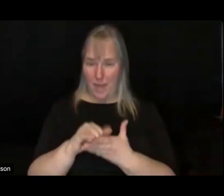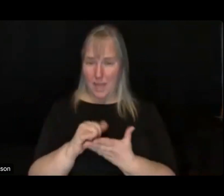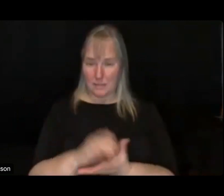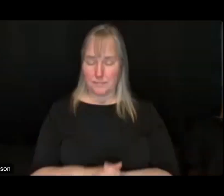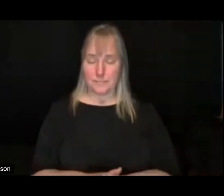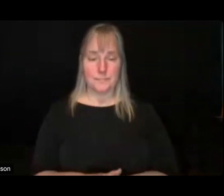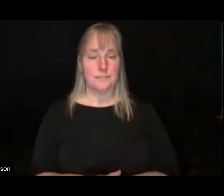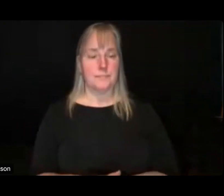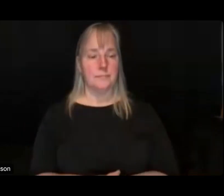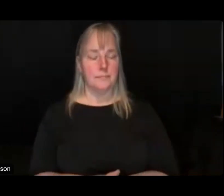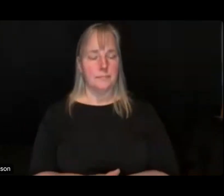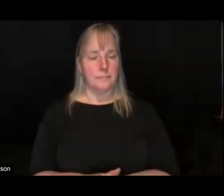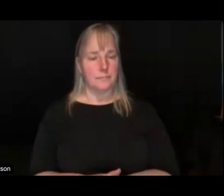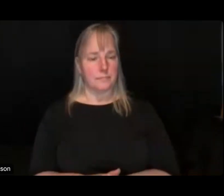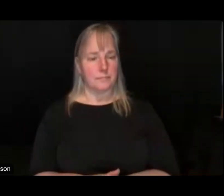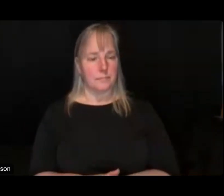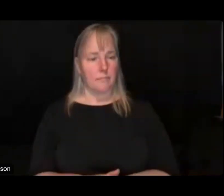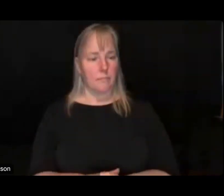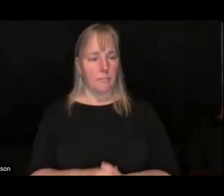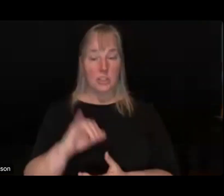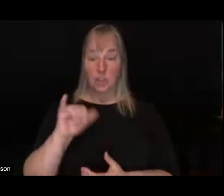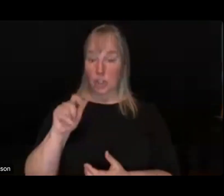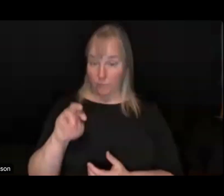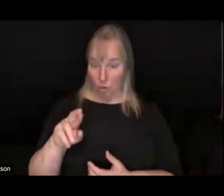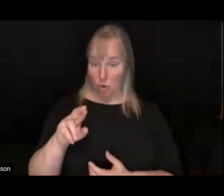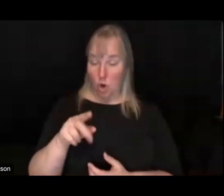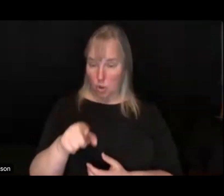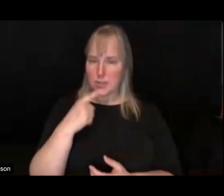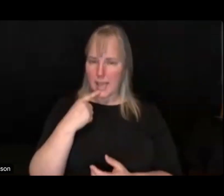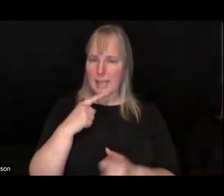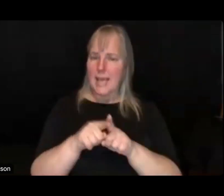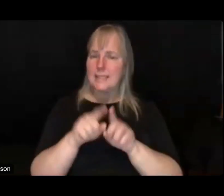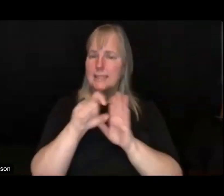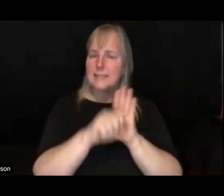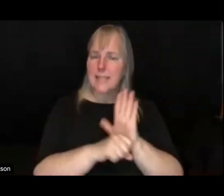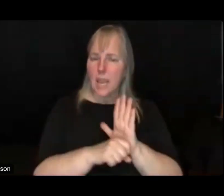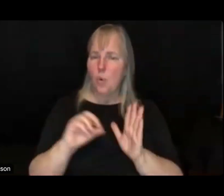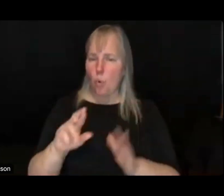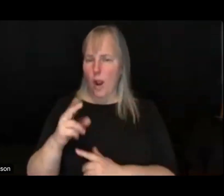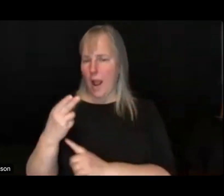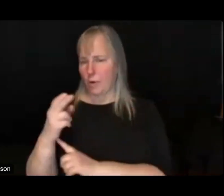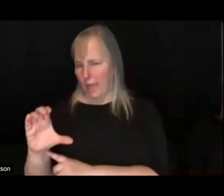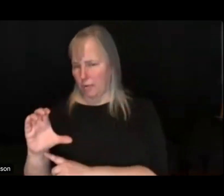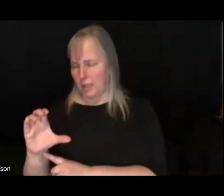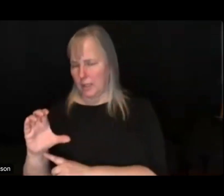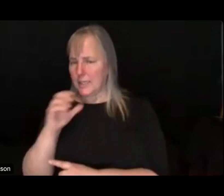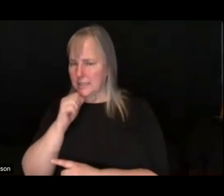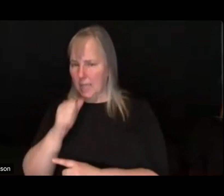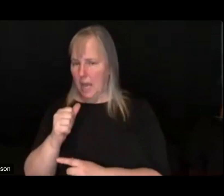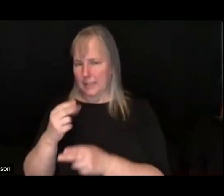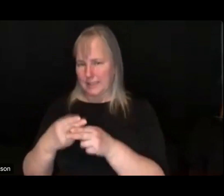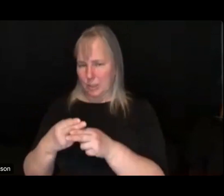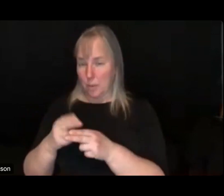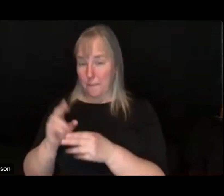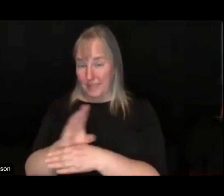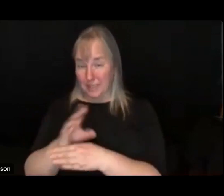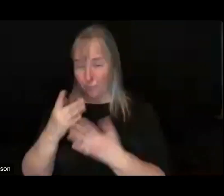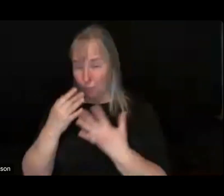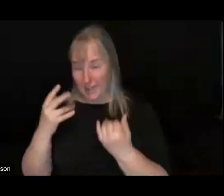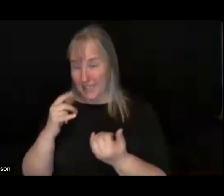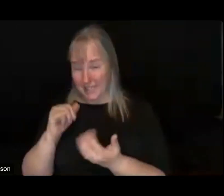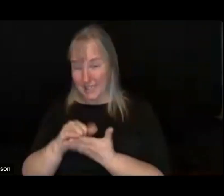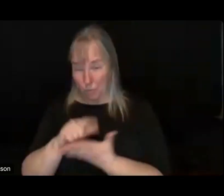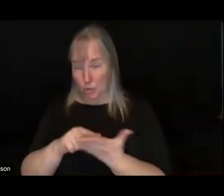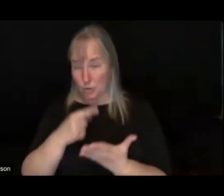So are you saying, you're saying as a state, or Howard County is like not considered business friendly? Is that what you're? I think, yeah, I